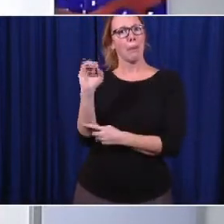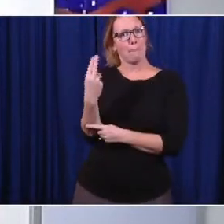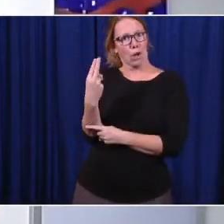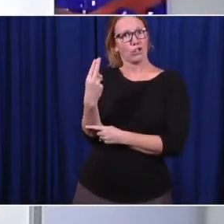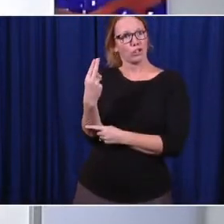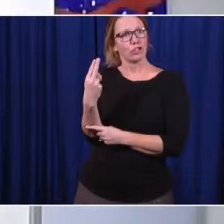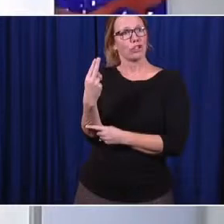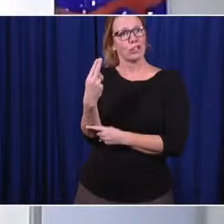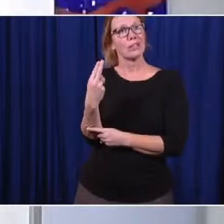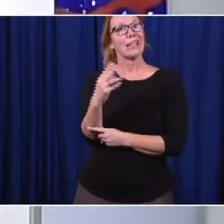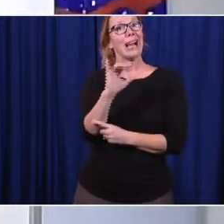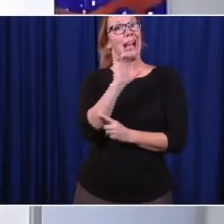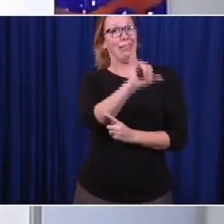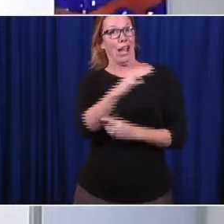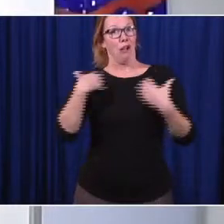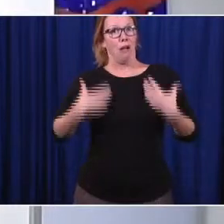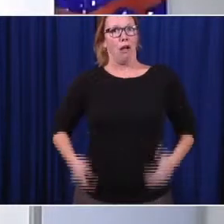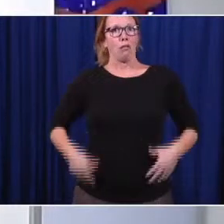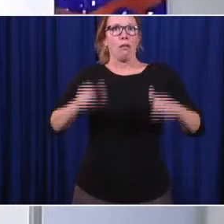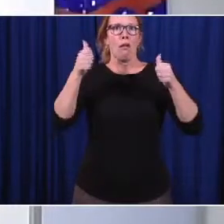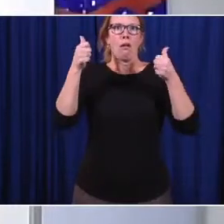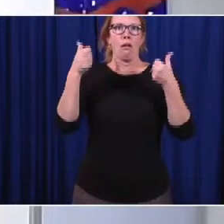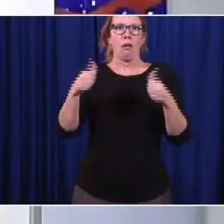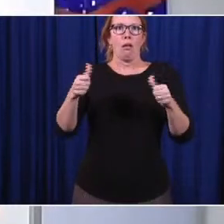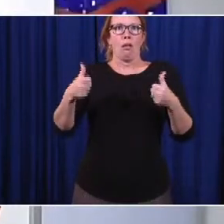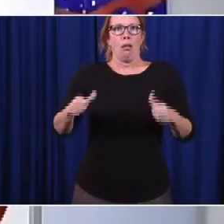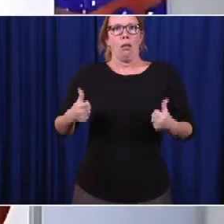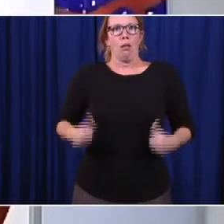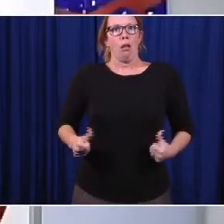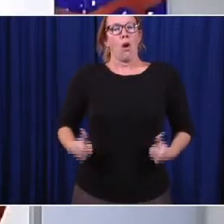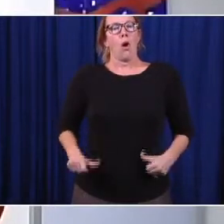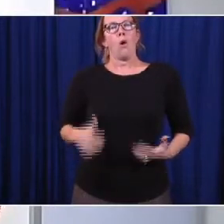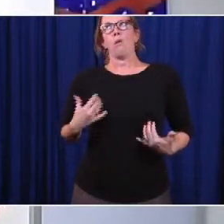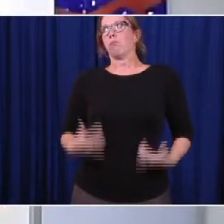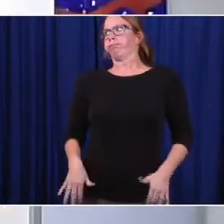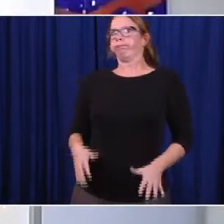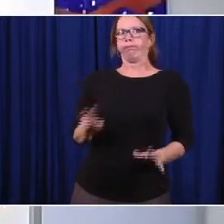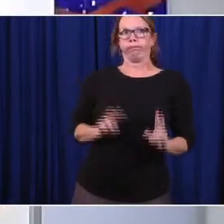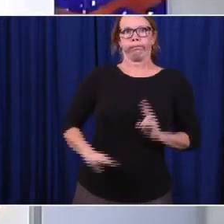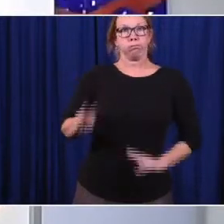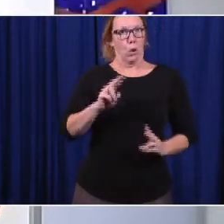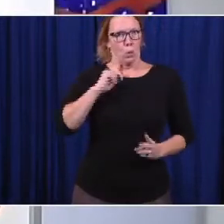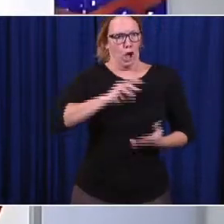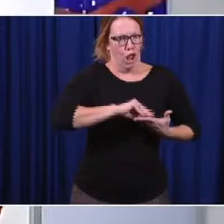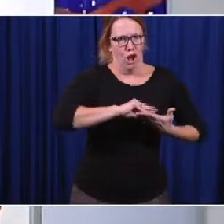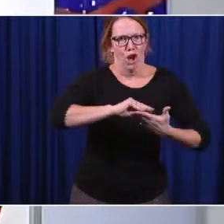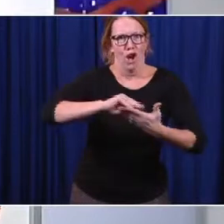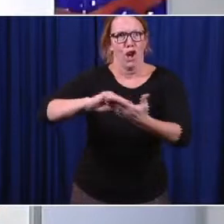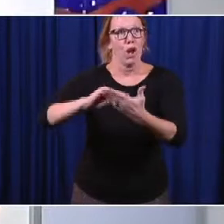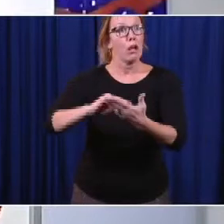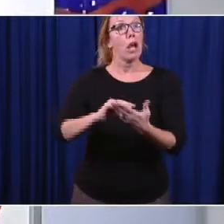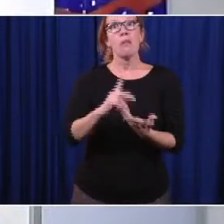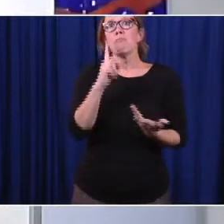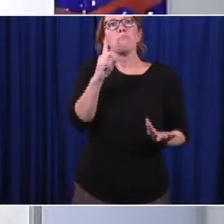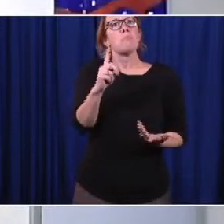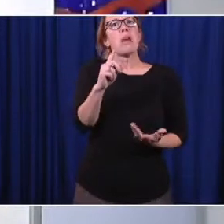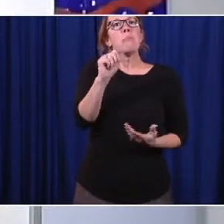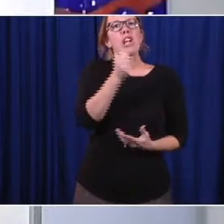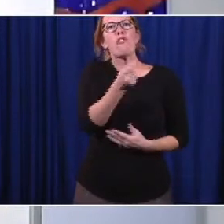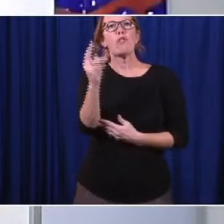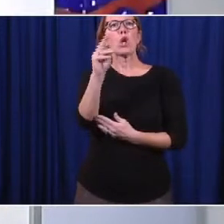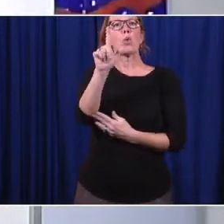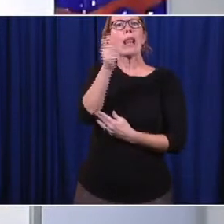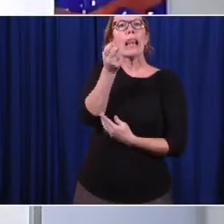patients deteriorate. That's been a really sharp learning curve for us, is seeing that they'll just be on a couple liters of